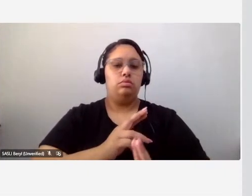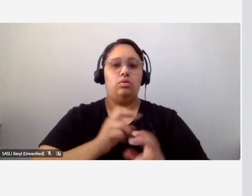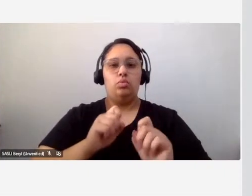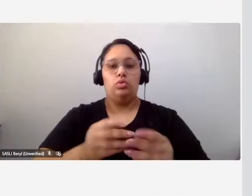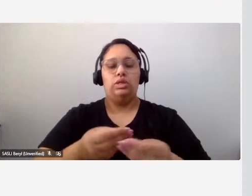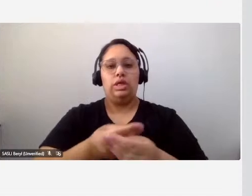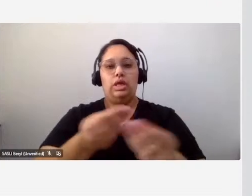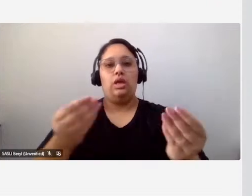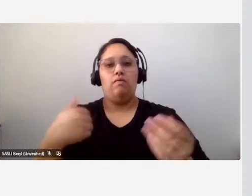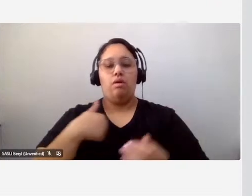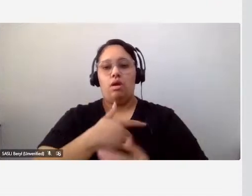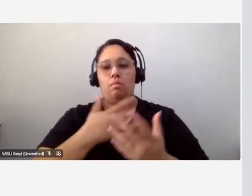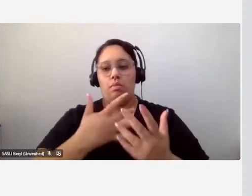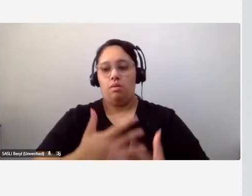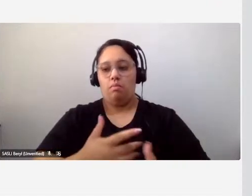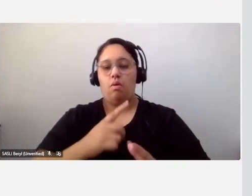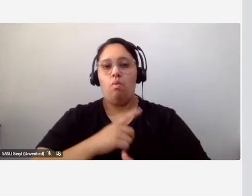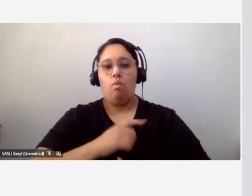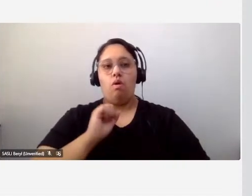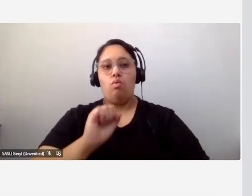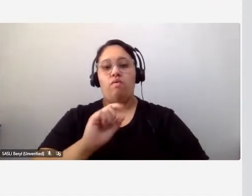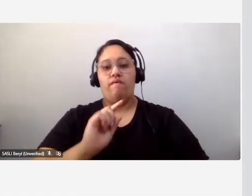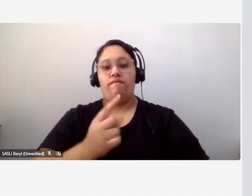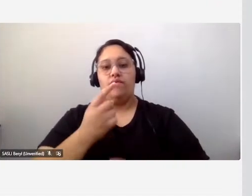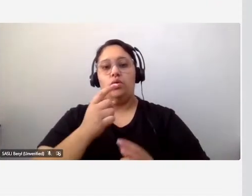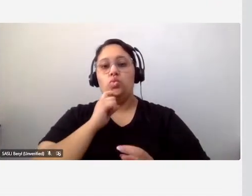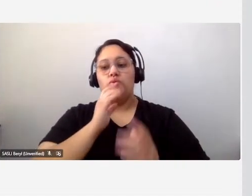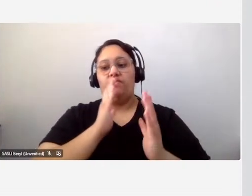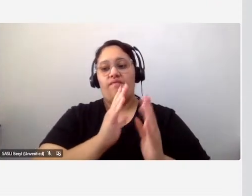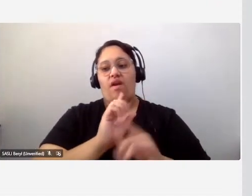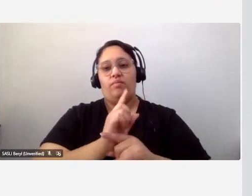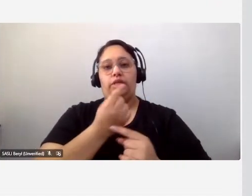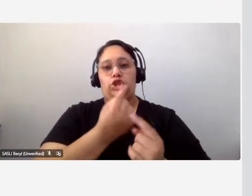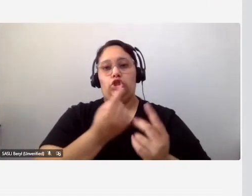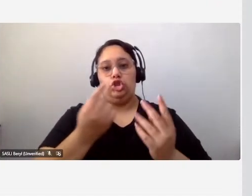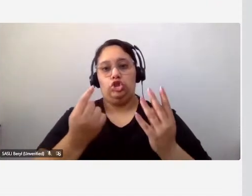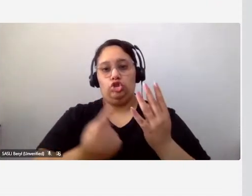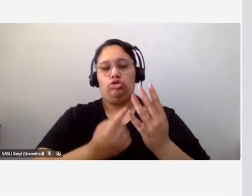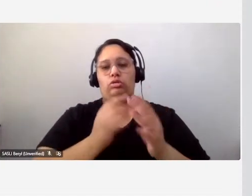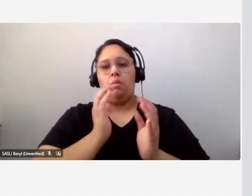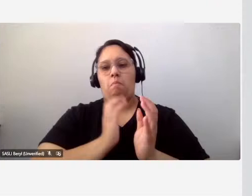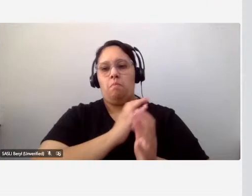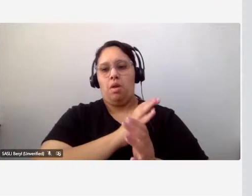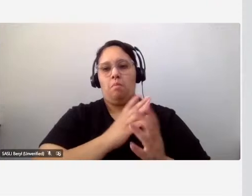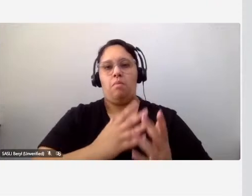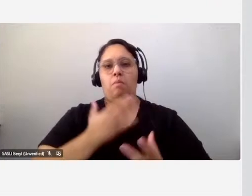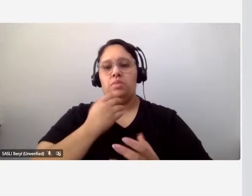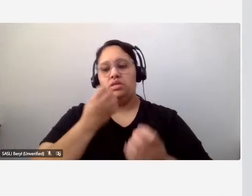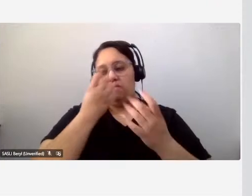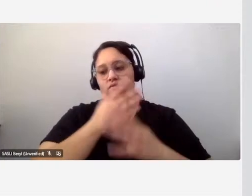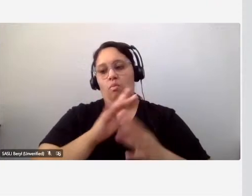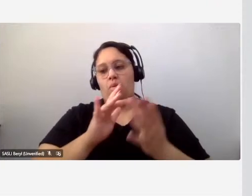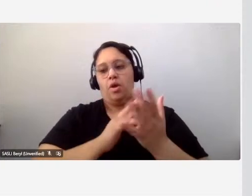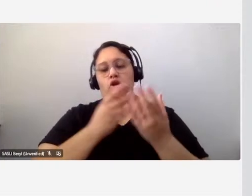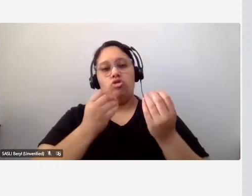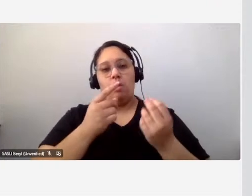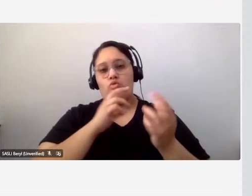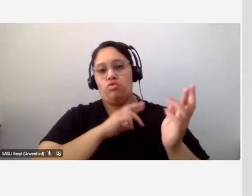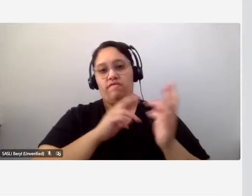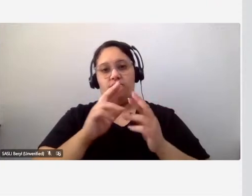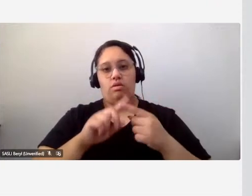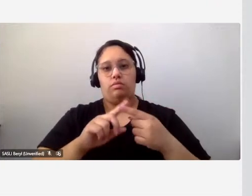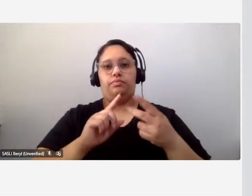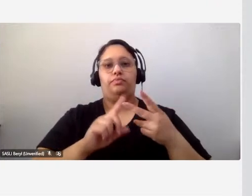members. As I said, your initial take is 5 minutes per member. Please indicate the page number that you're referring